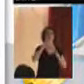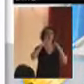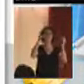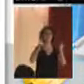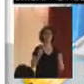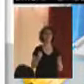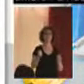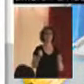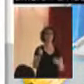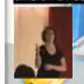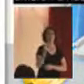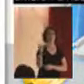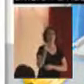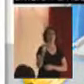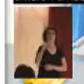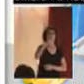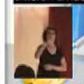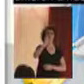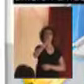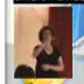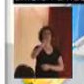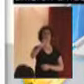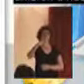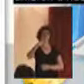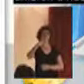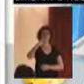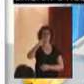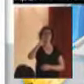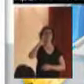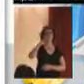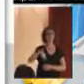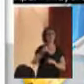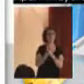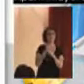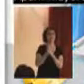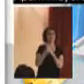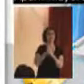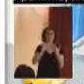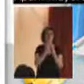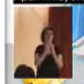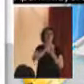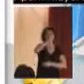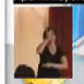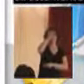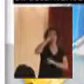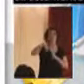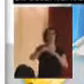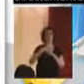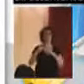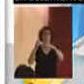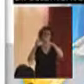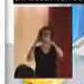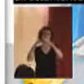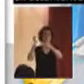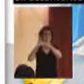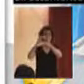detail, it includes a low-cost solution, being able to use the